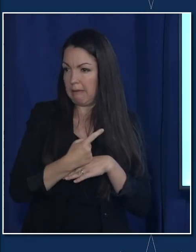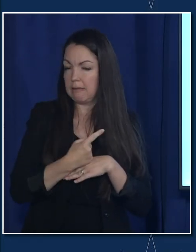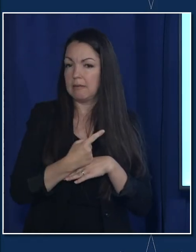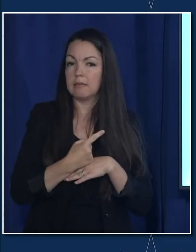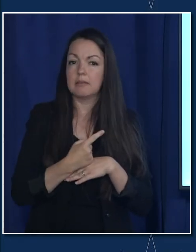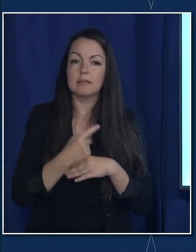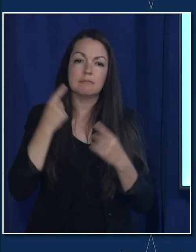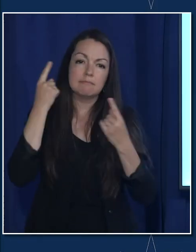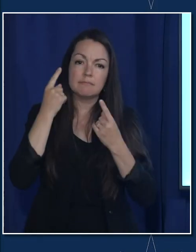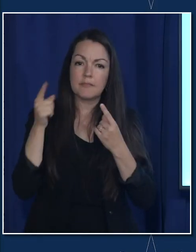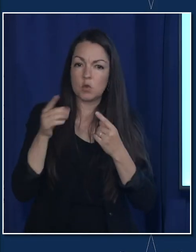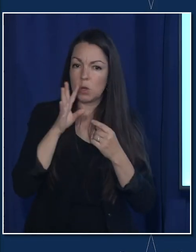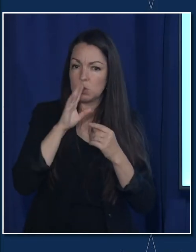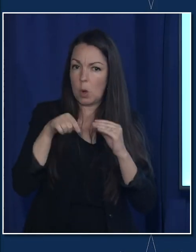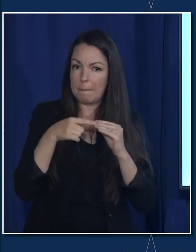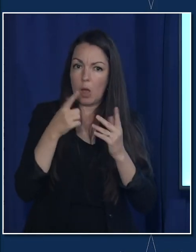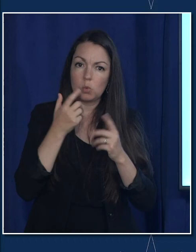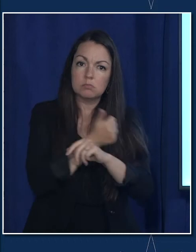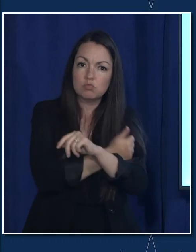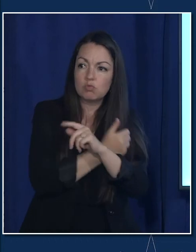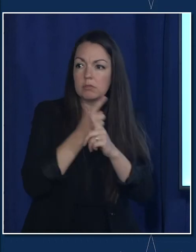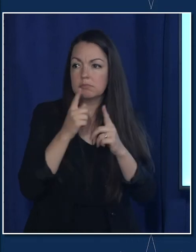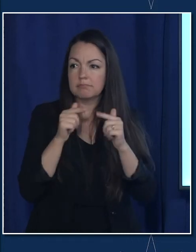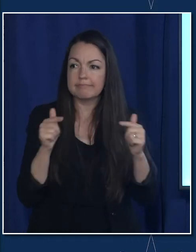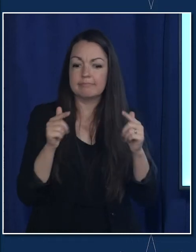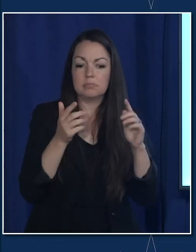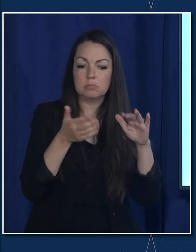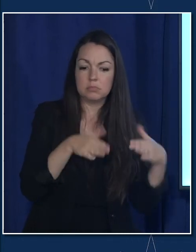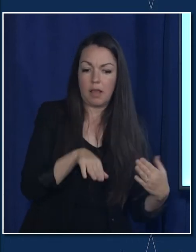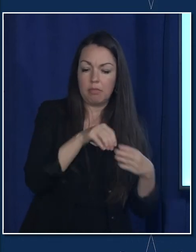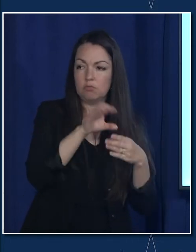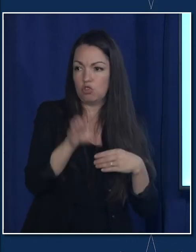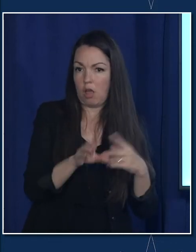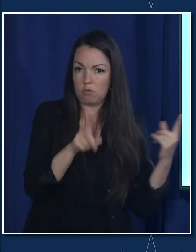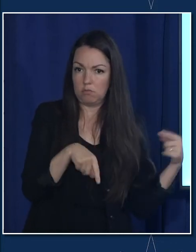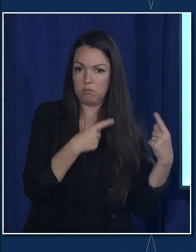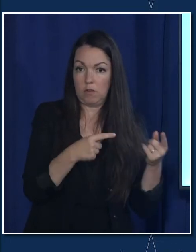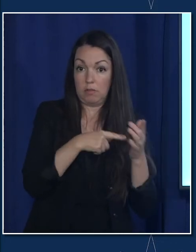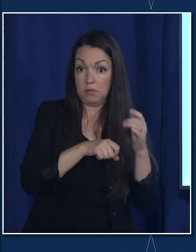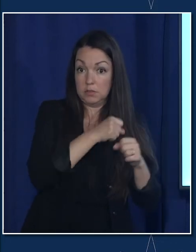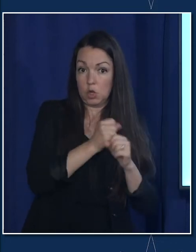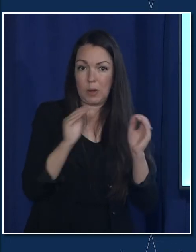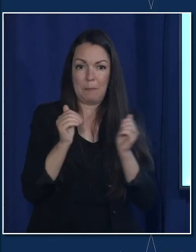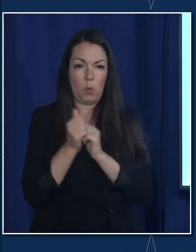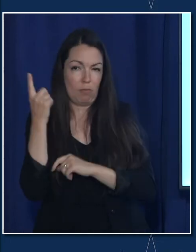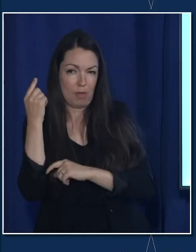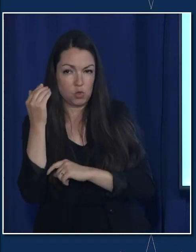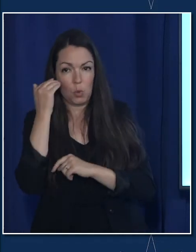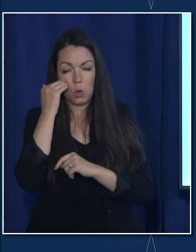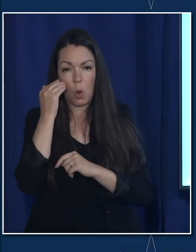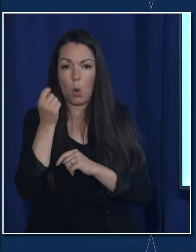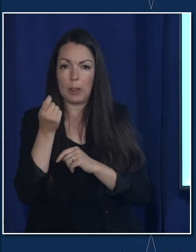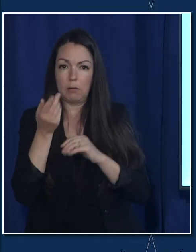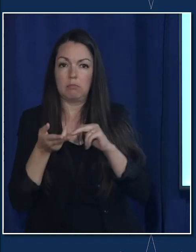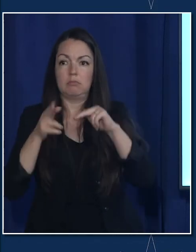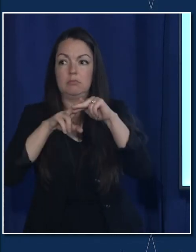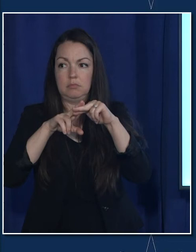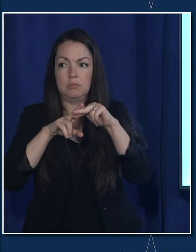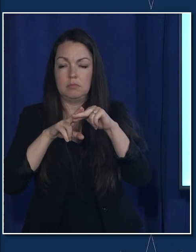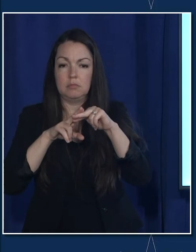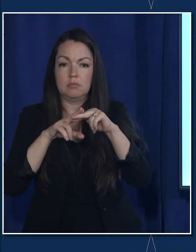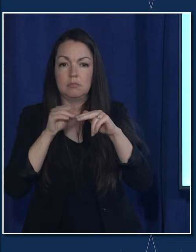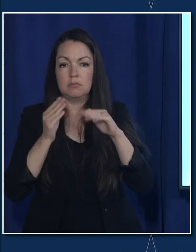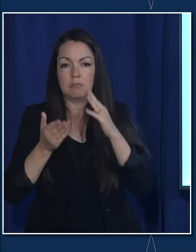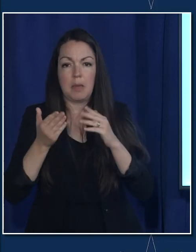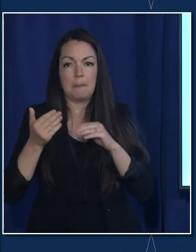of overdose deaths in Chicago so far this year compared to last year when we know there was a spike, and maybe